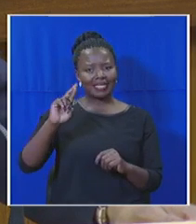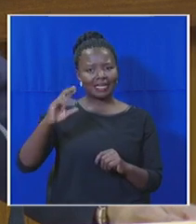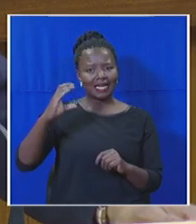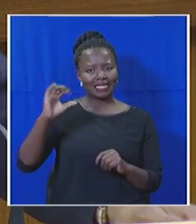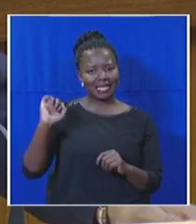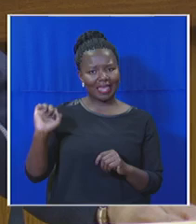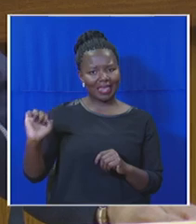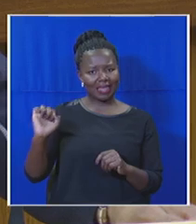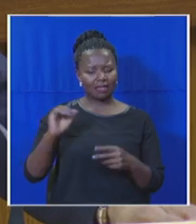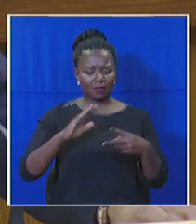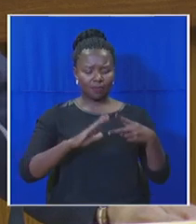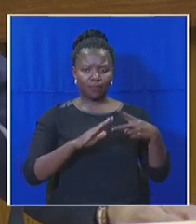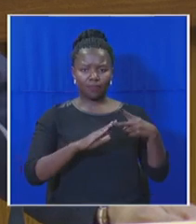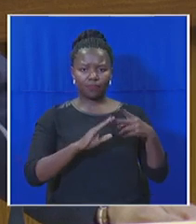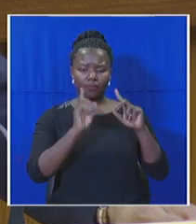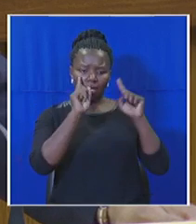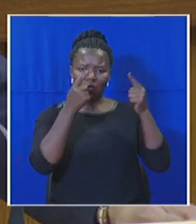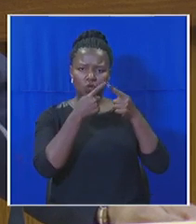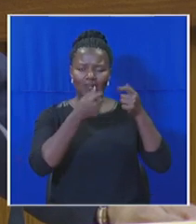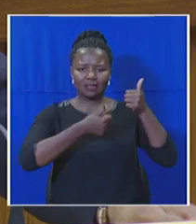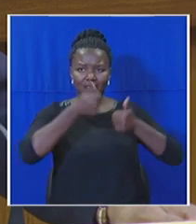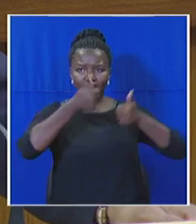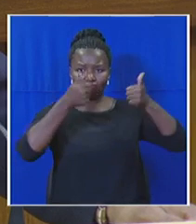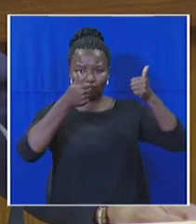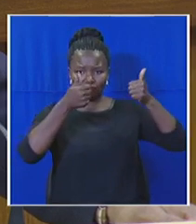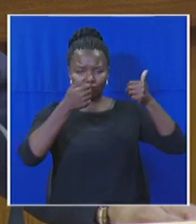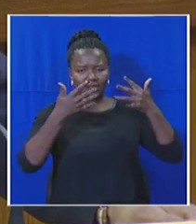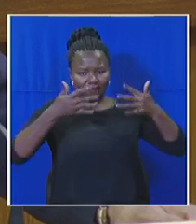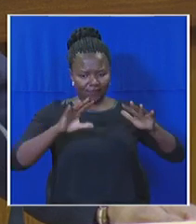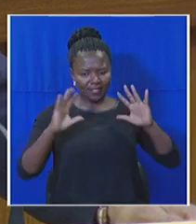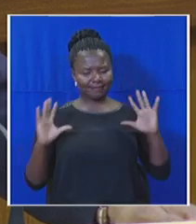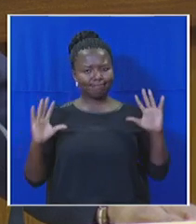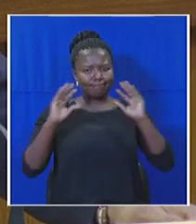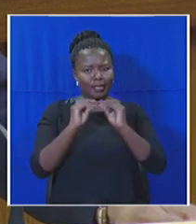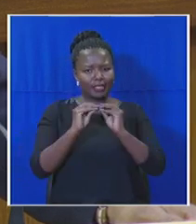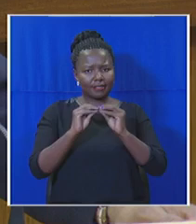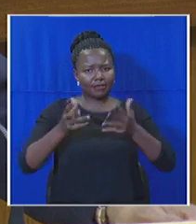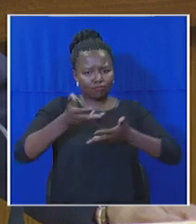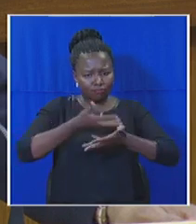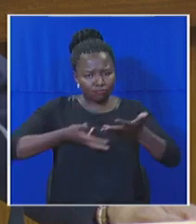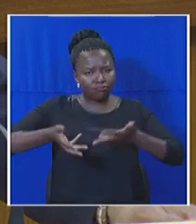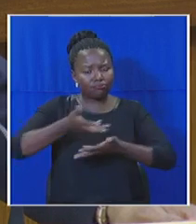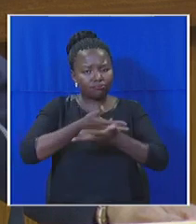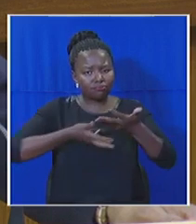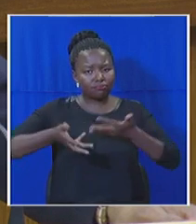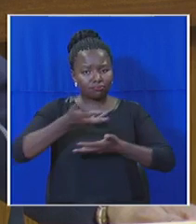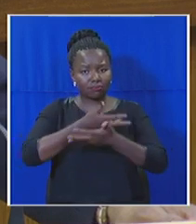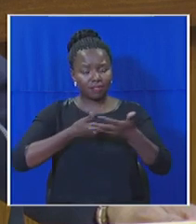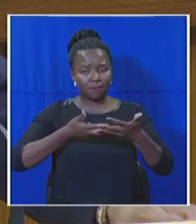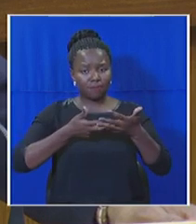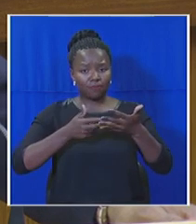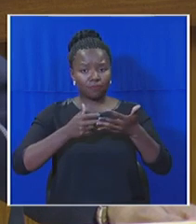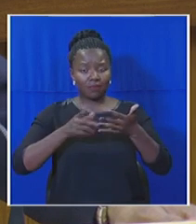the institutions of higher learning. We discussed all the matters that needed to